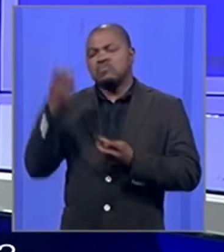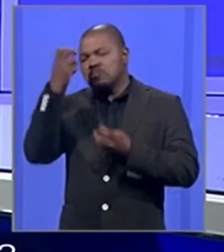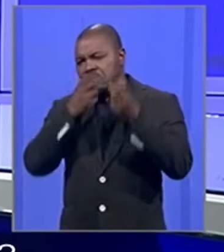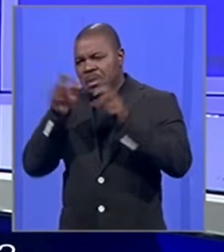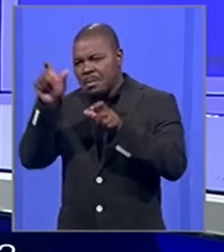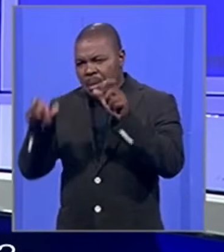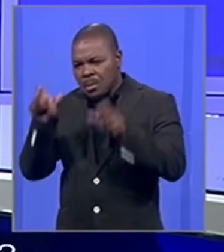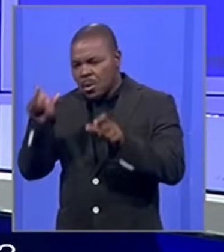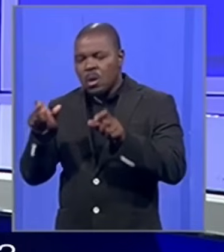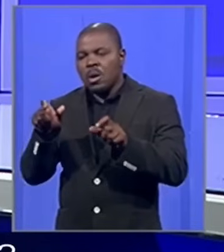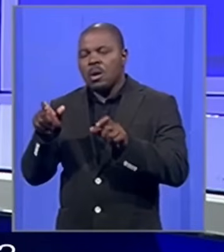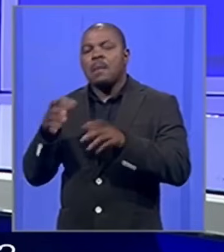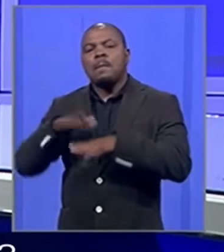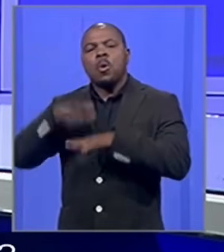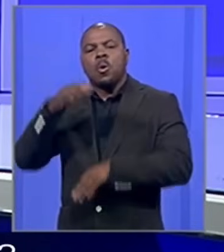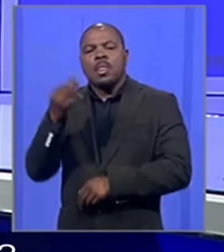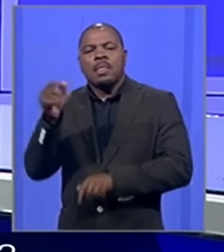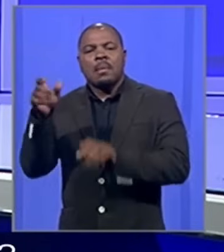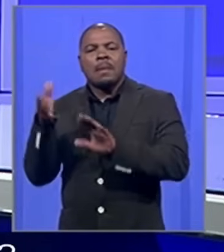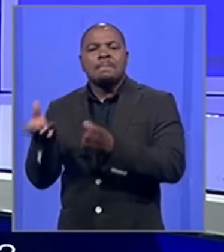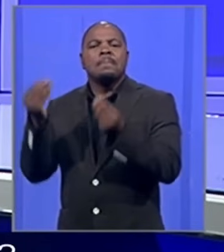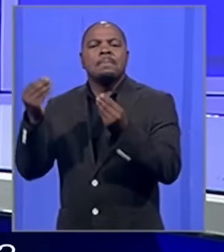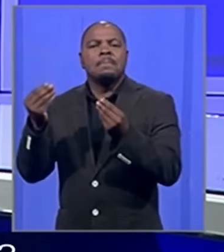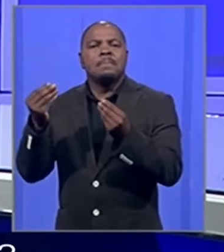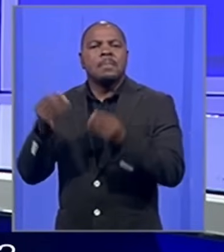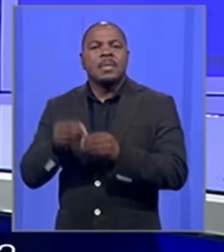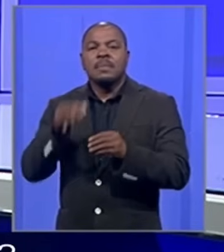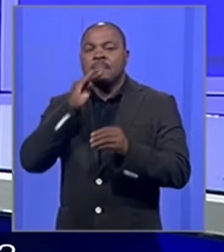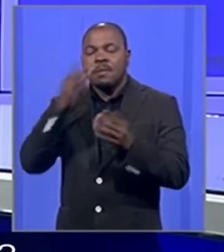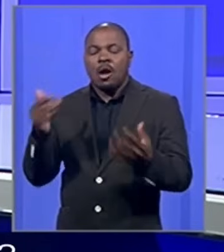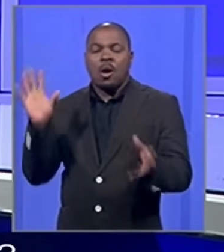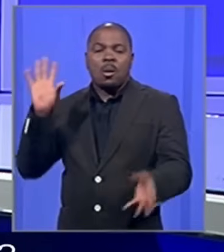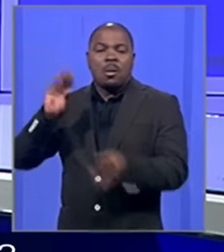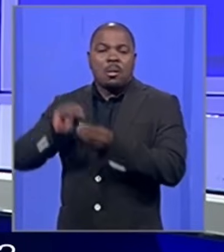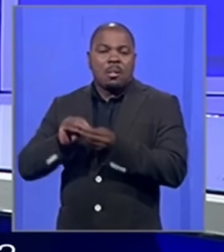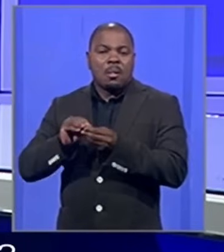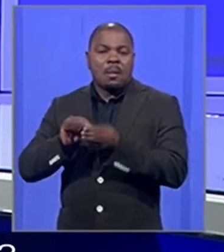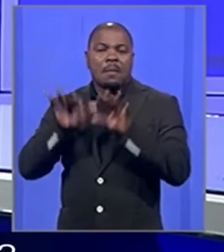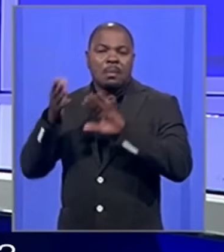bone ditopo gape di le 3 se se tlisang palogotlhe ya